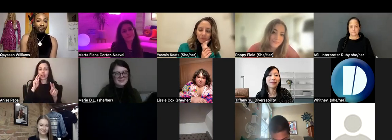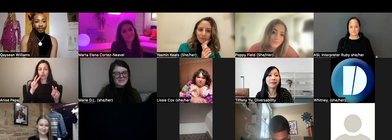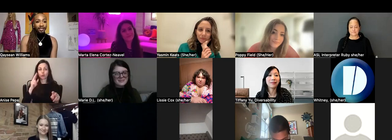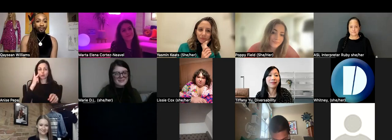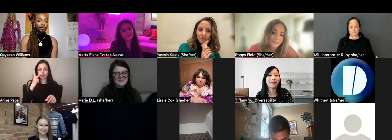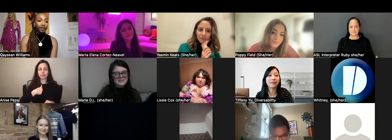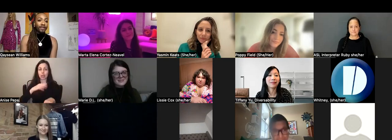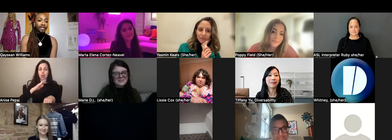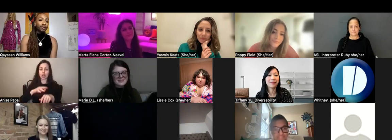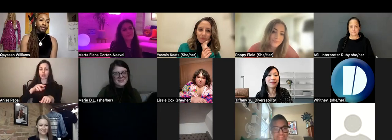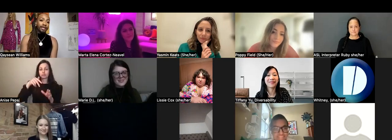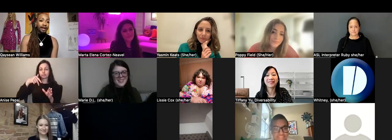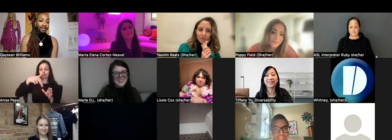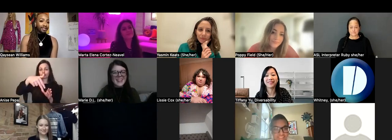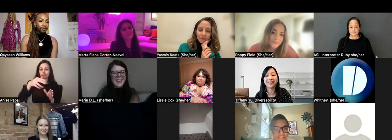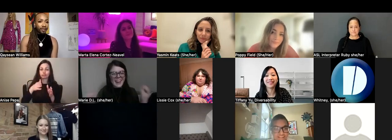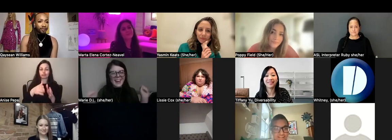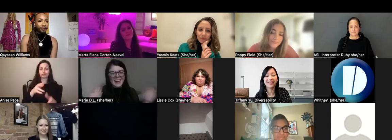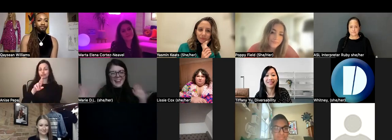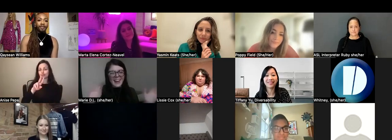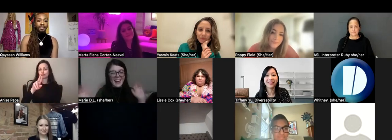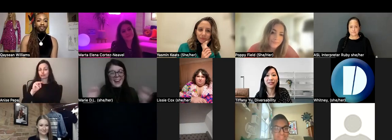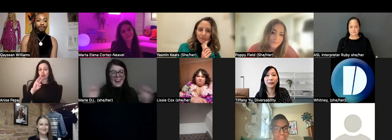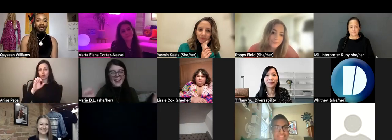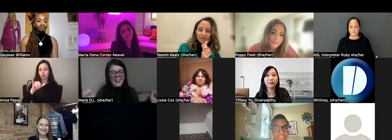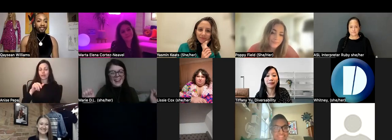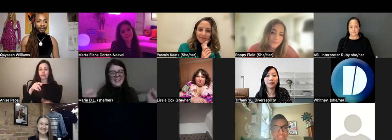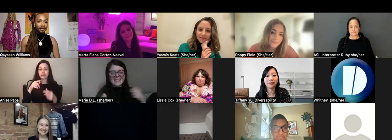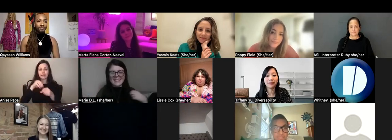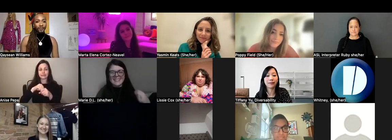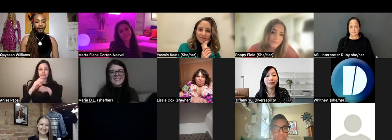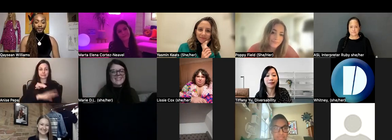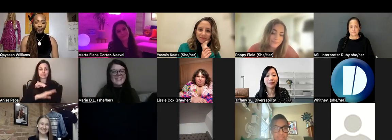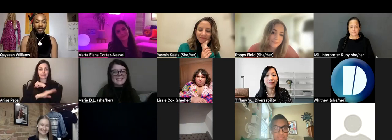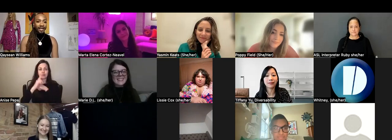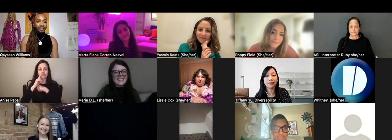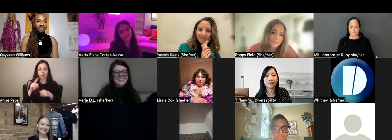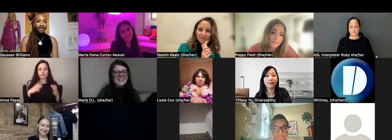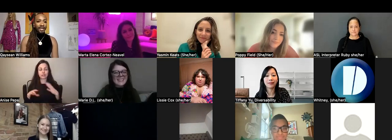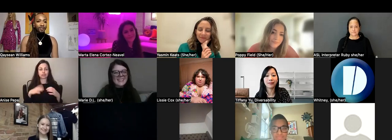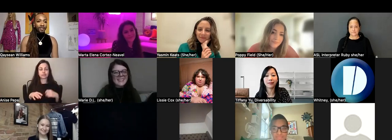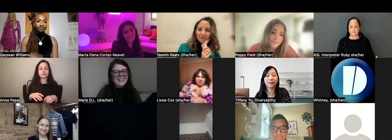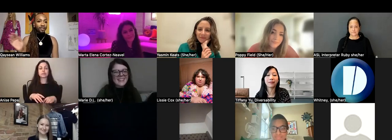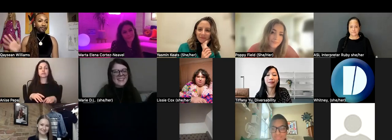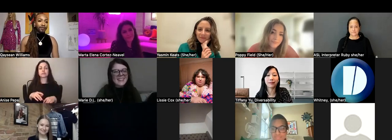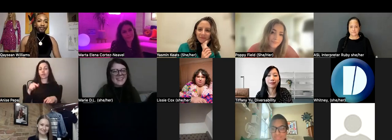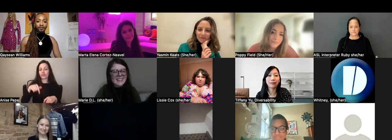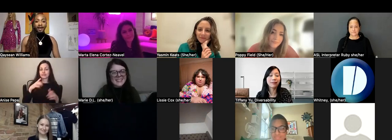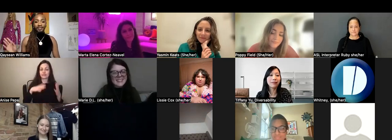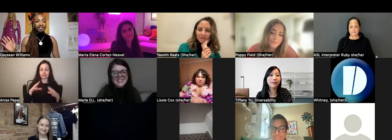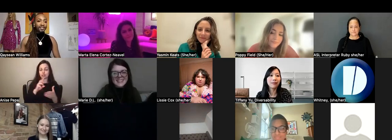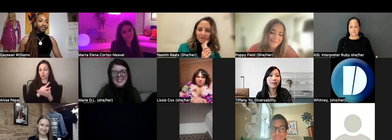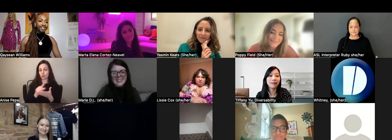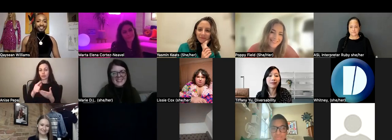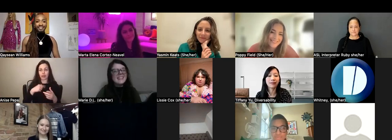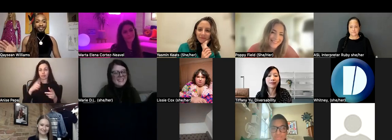on the runways during New York Fashion Week in September. That's what I'm gearing up for. So this Fashion Week, I've just been running around